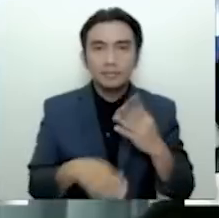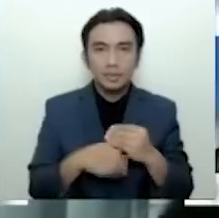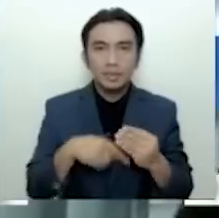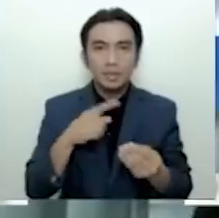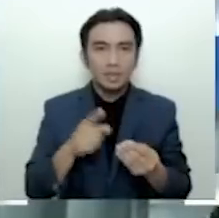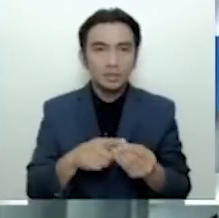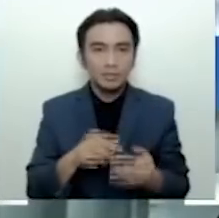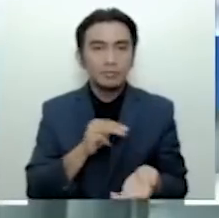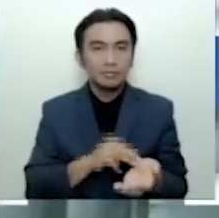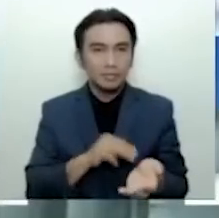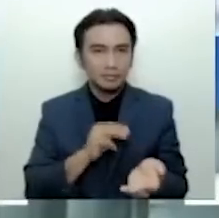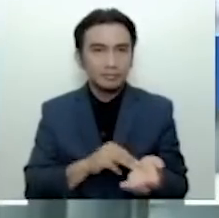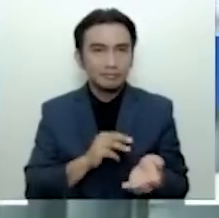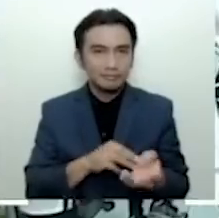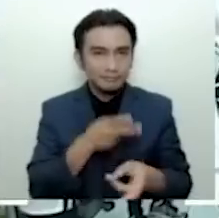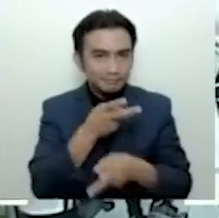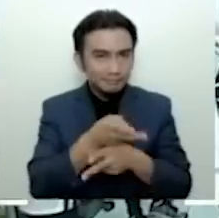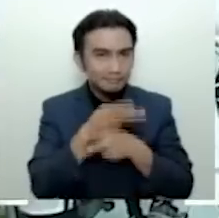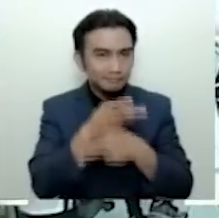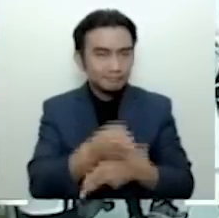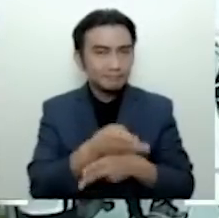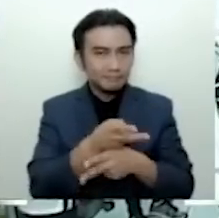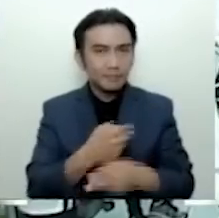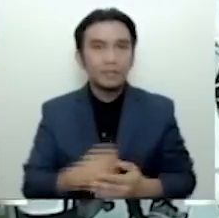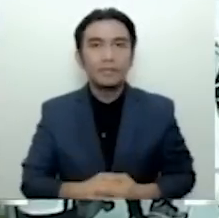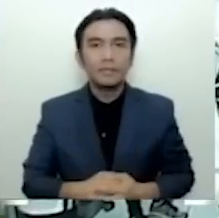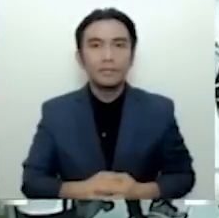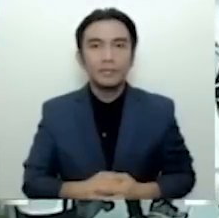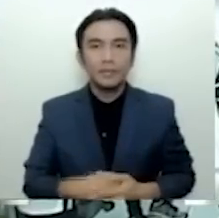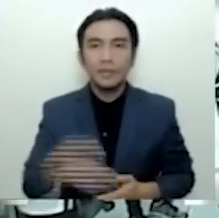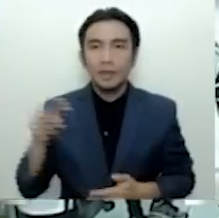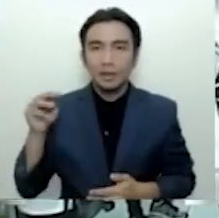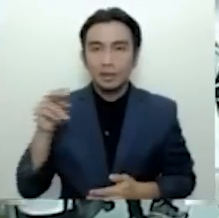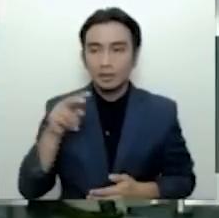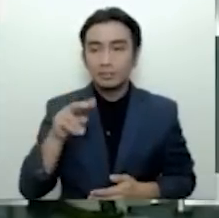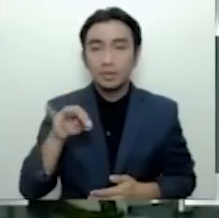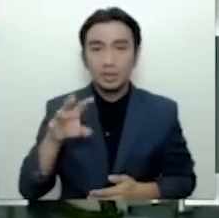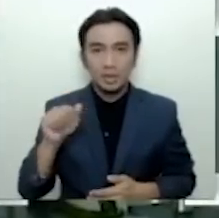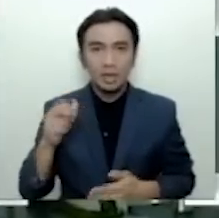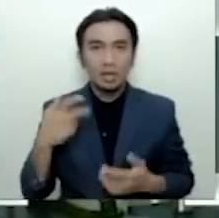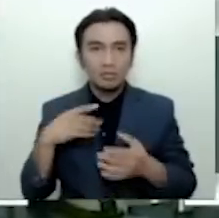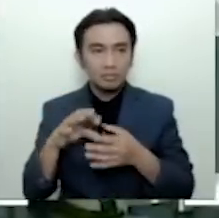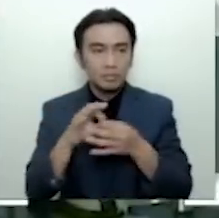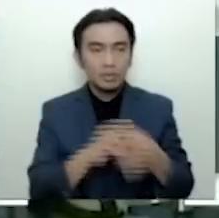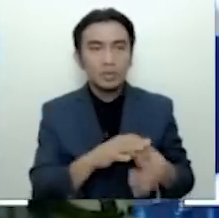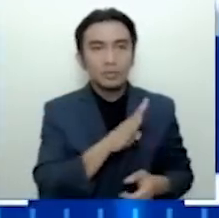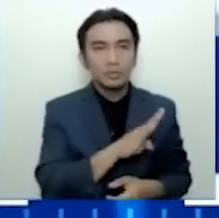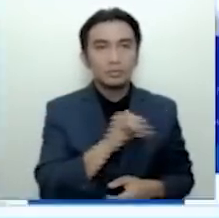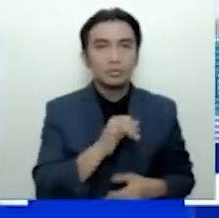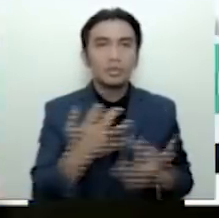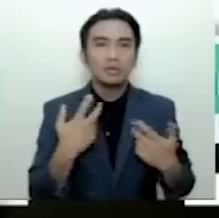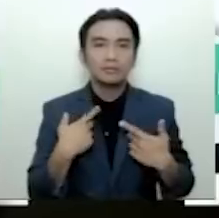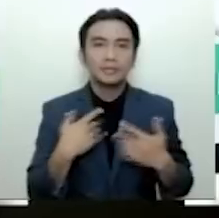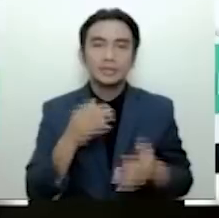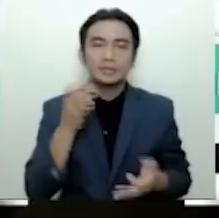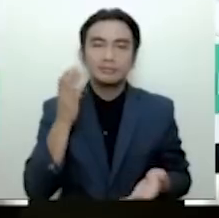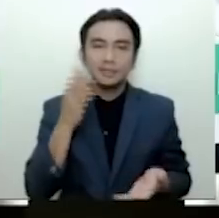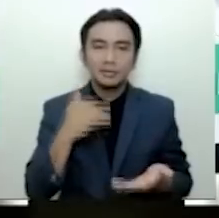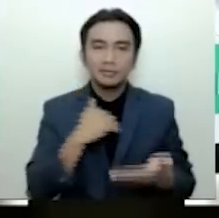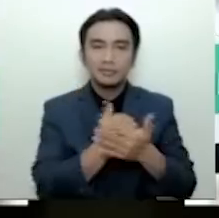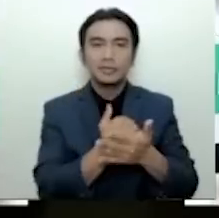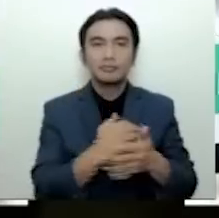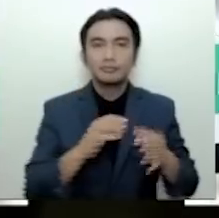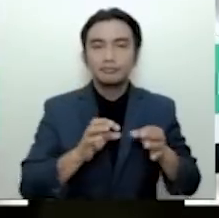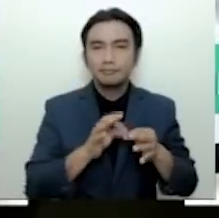personnel. Nakipag-ugnayan na rin daw ang MIA sa Bureau of Immigration para maiwasan ang mga delays sa immigration screening. In the past few days